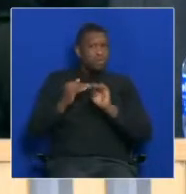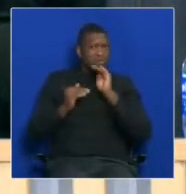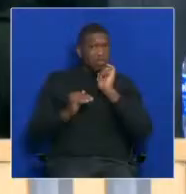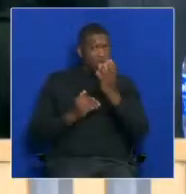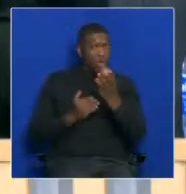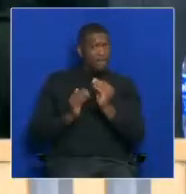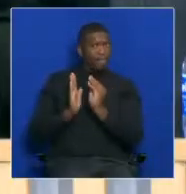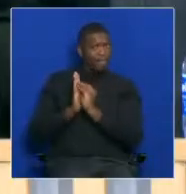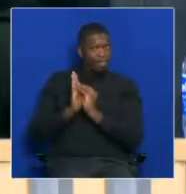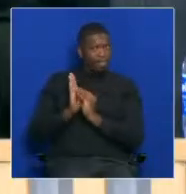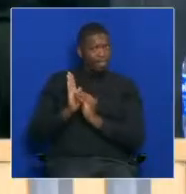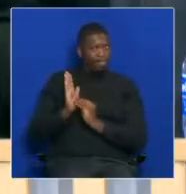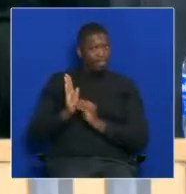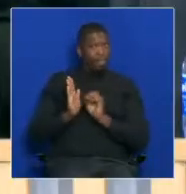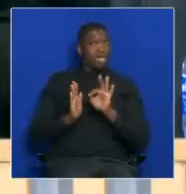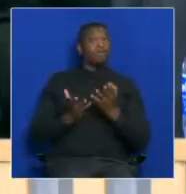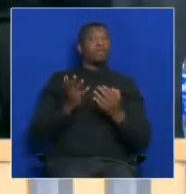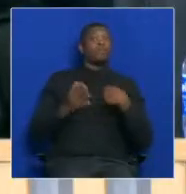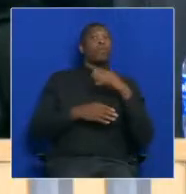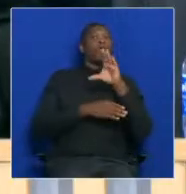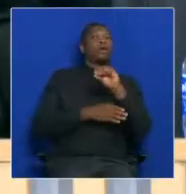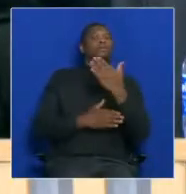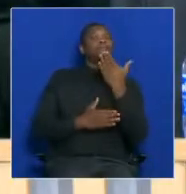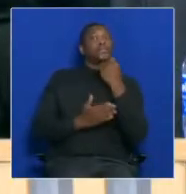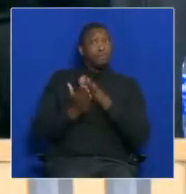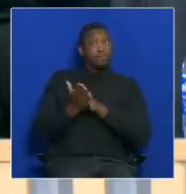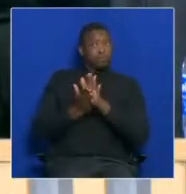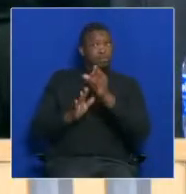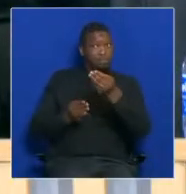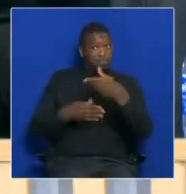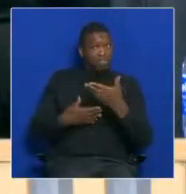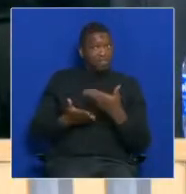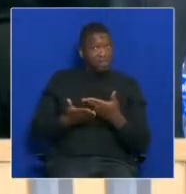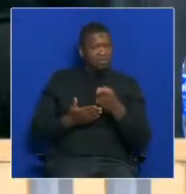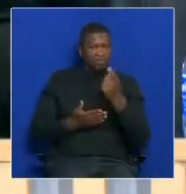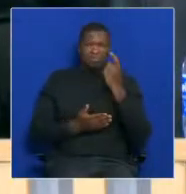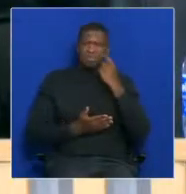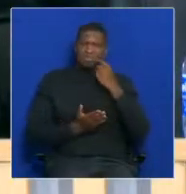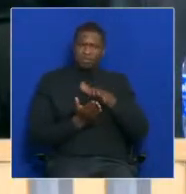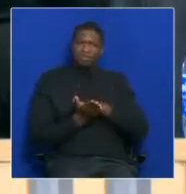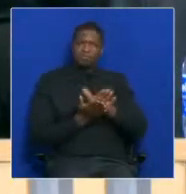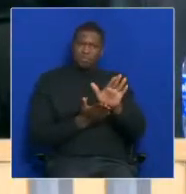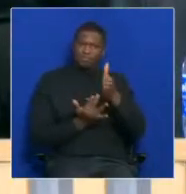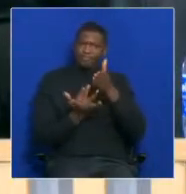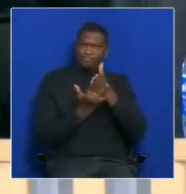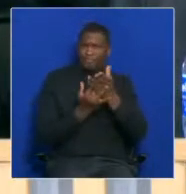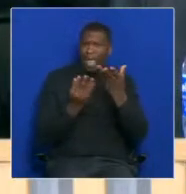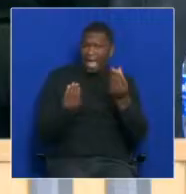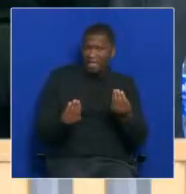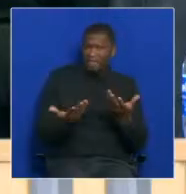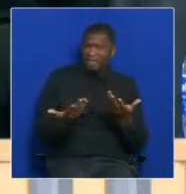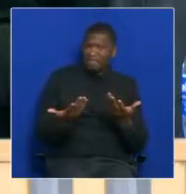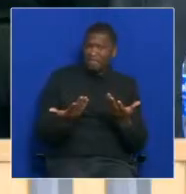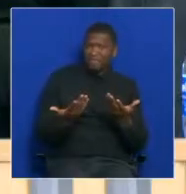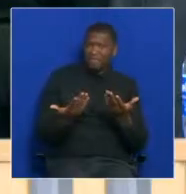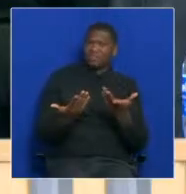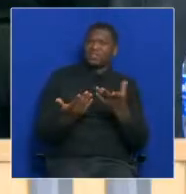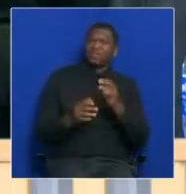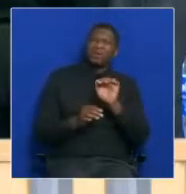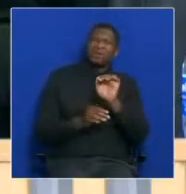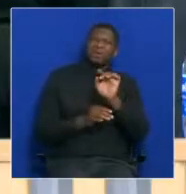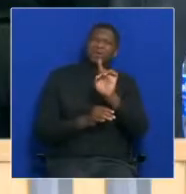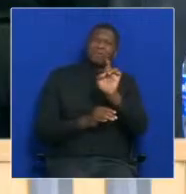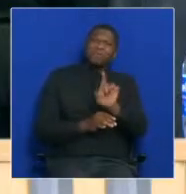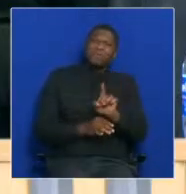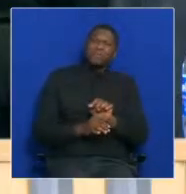as investigating director or head, you would have access to that. What does it mean then for